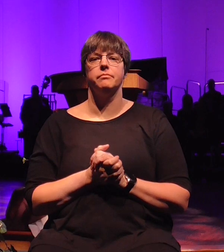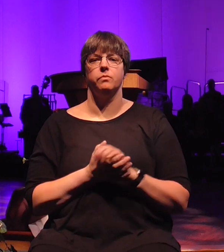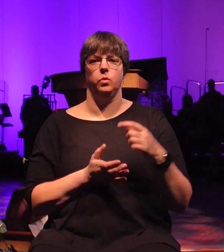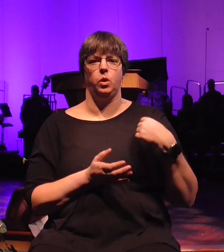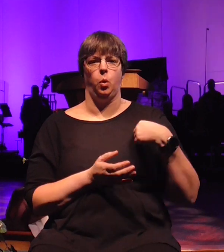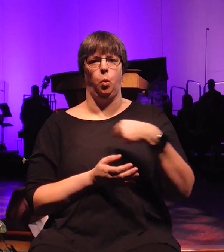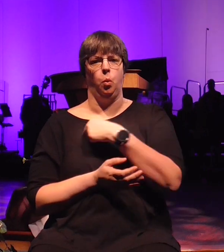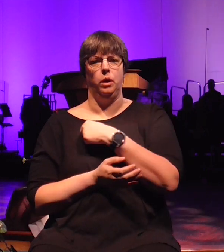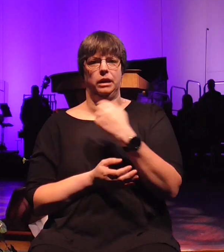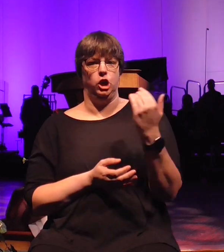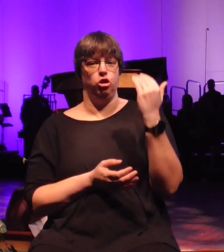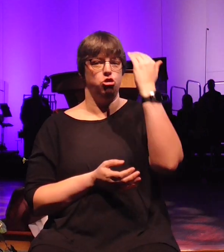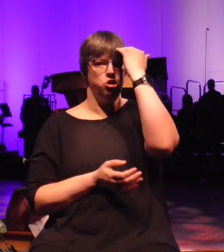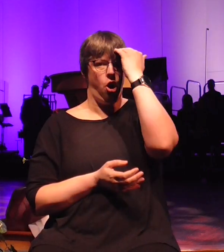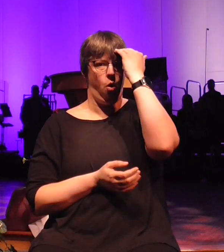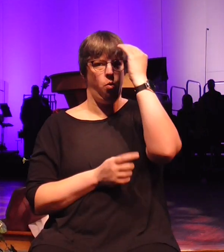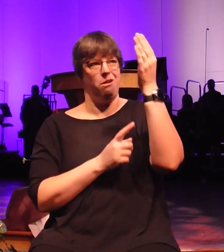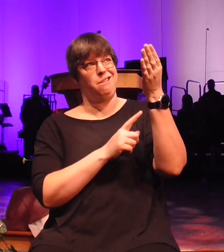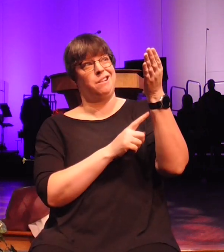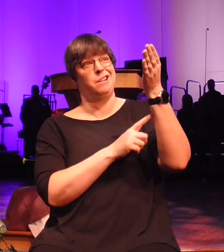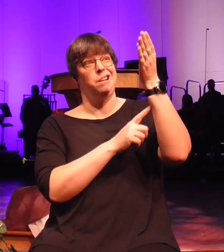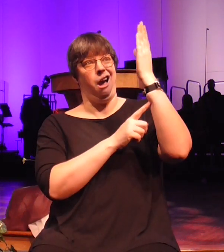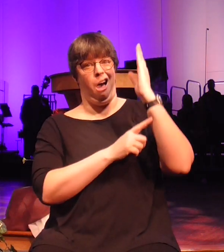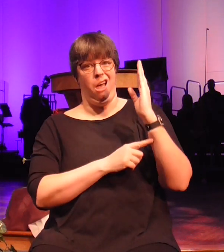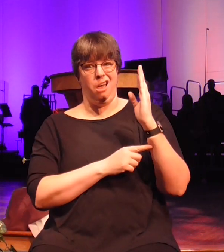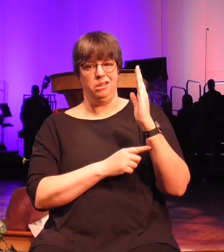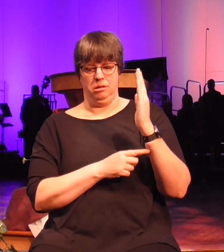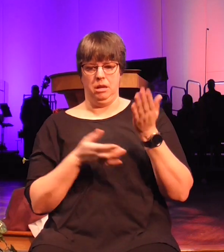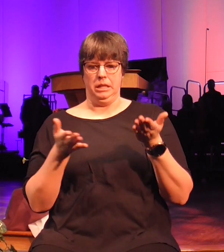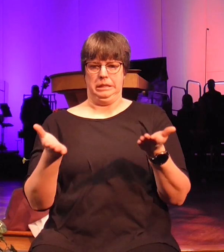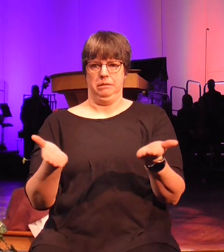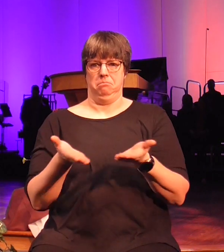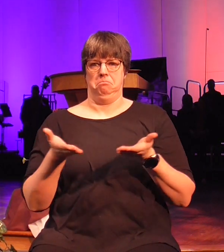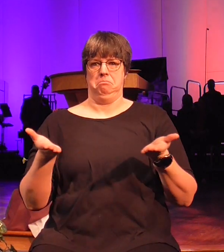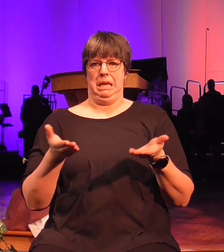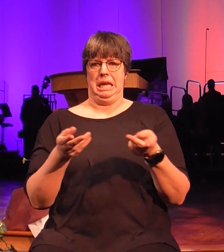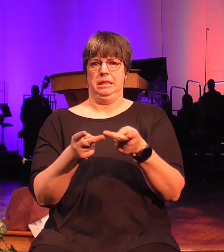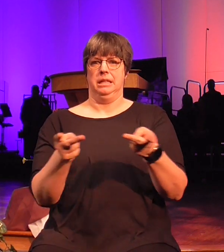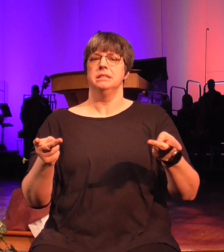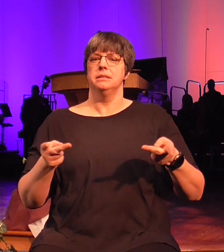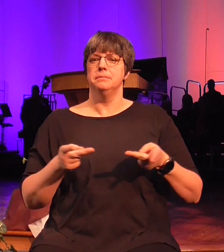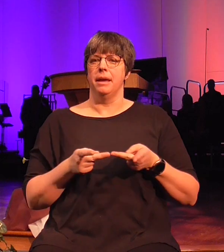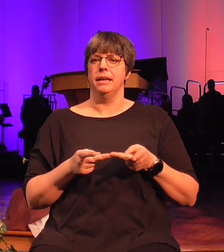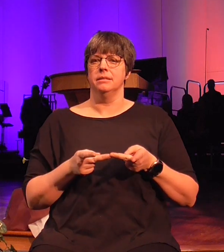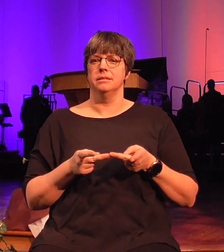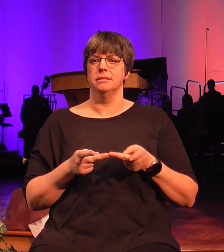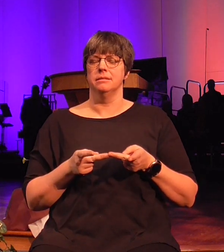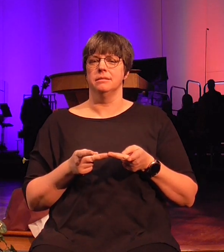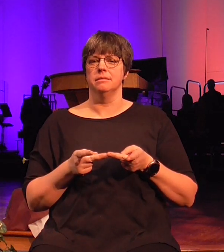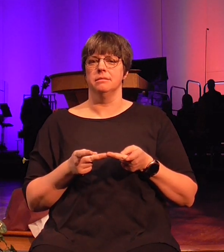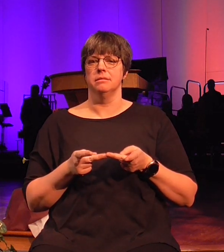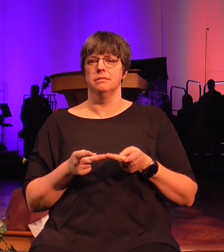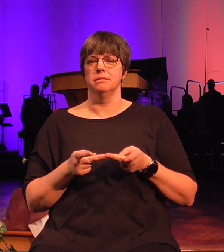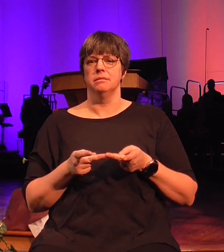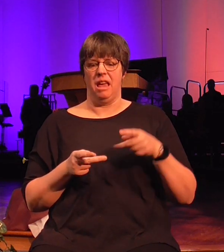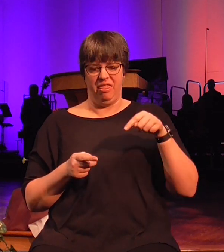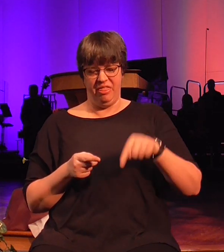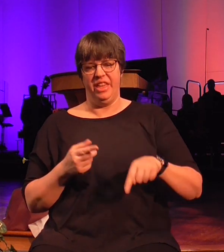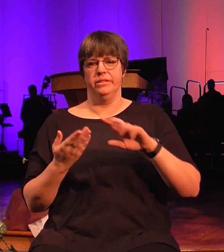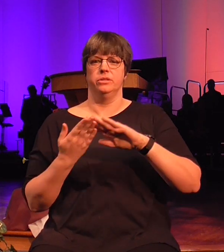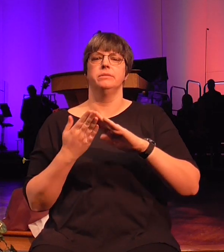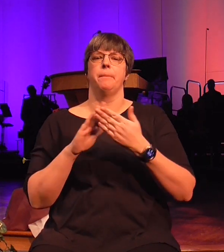We know that God is in this space, in this space, in this place, in